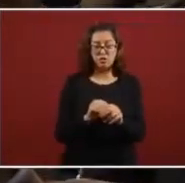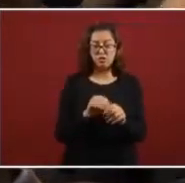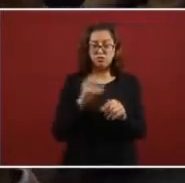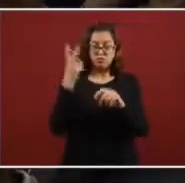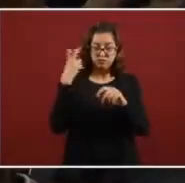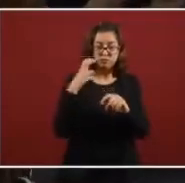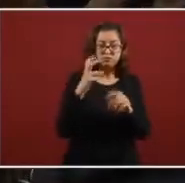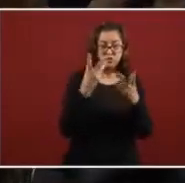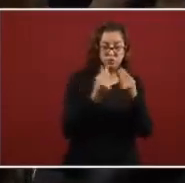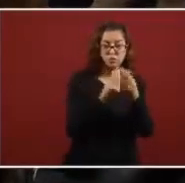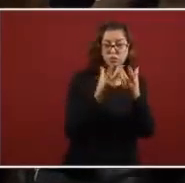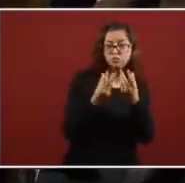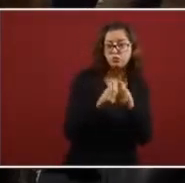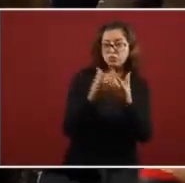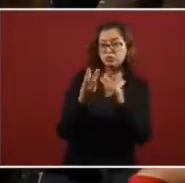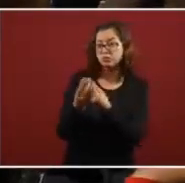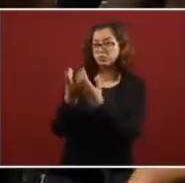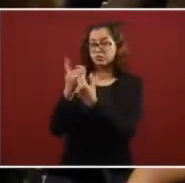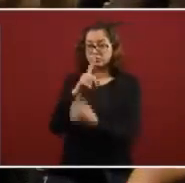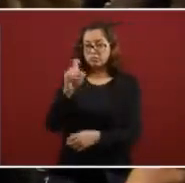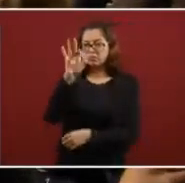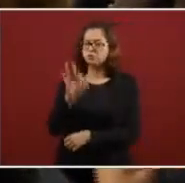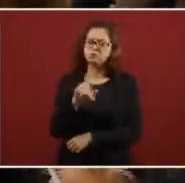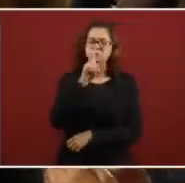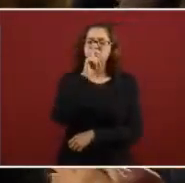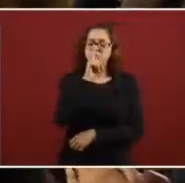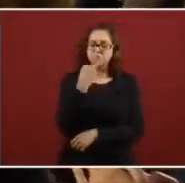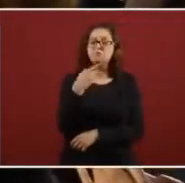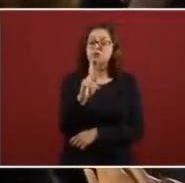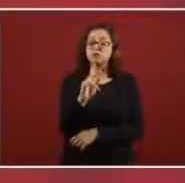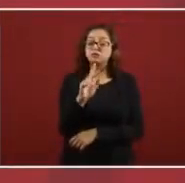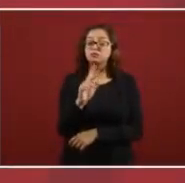He didn't get to see all the municipalities.